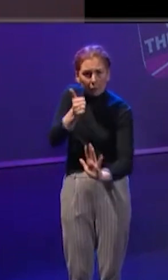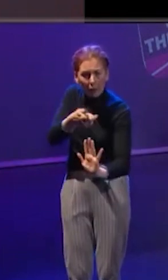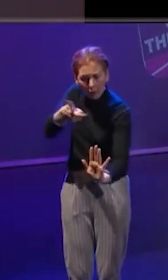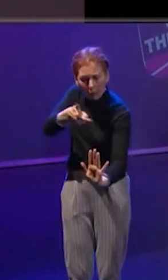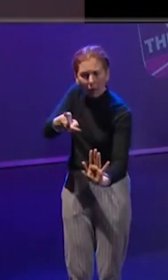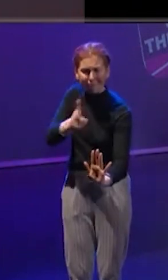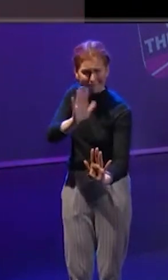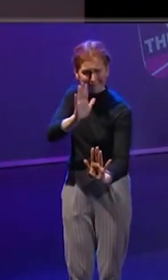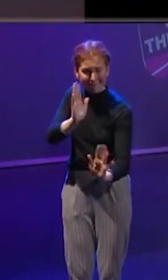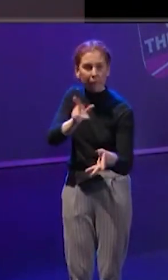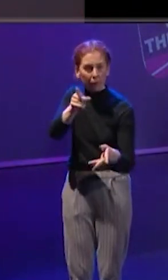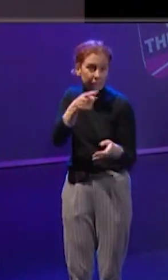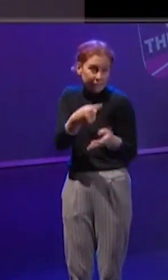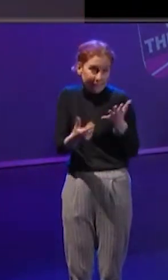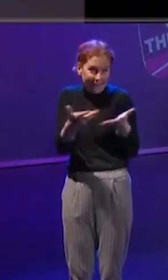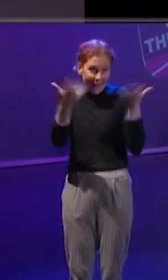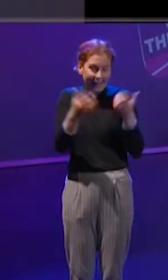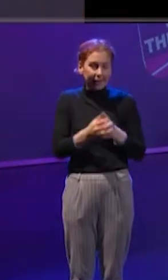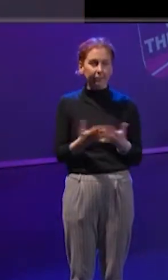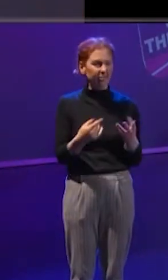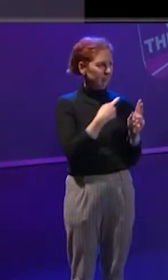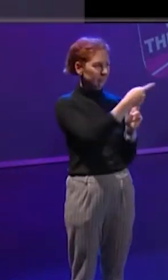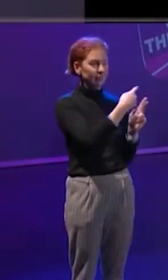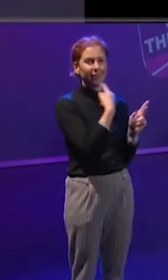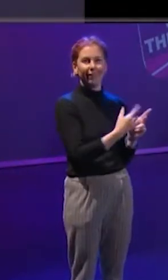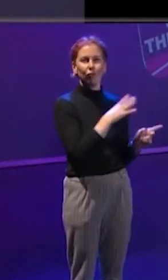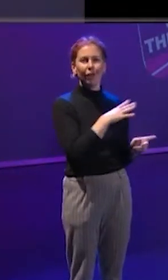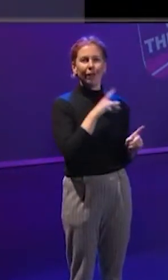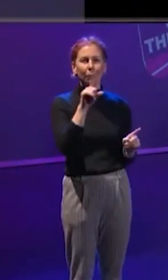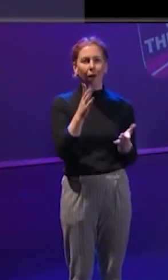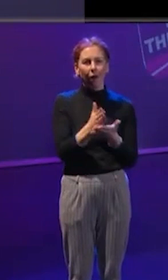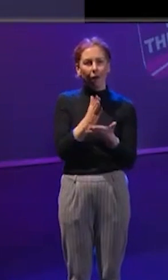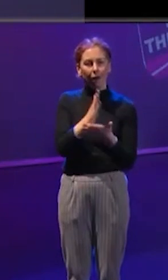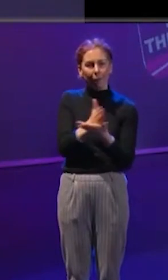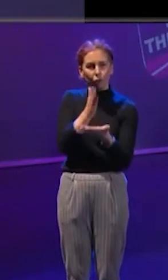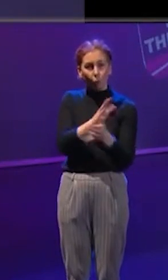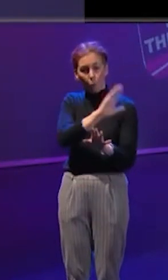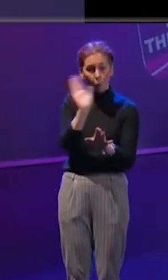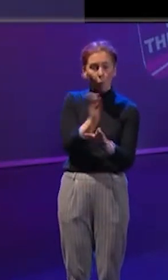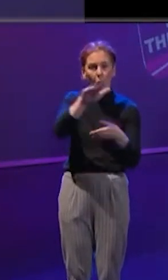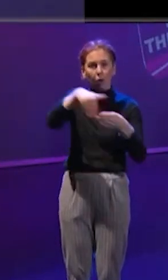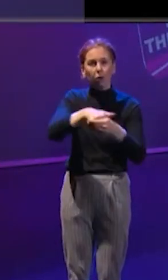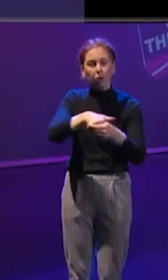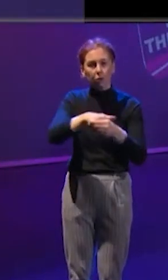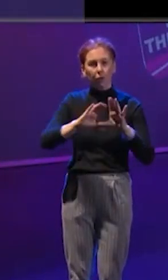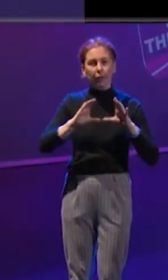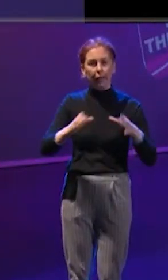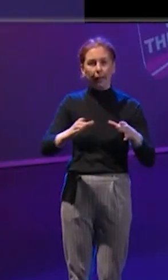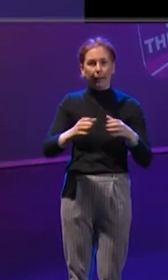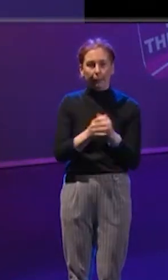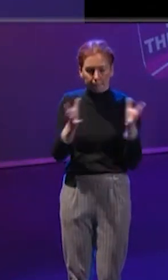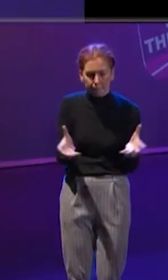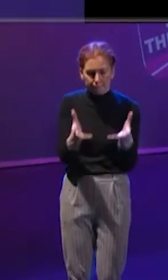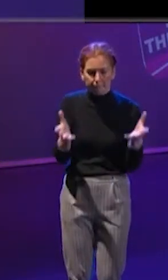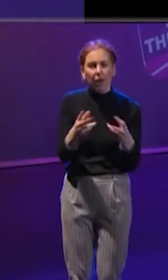yes, I think it's all about, I mean, these two really said it. It is about making sure that everyone feels part of the team and really looking after people. At the end of the